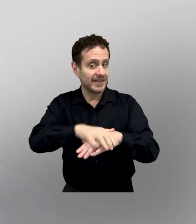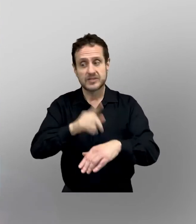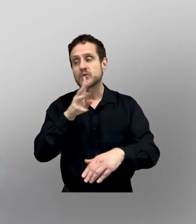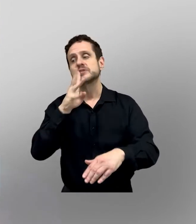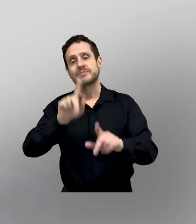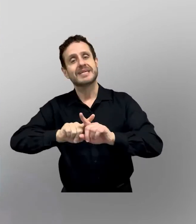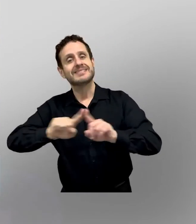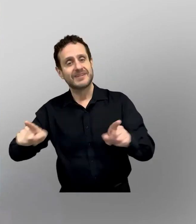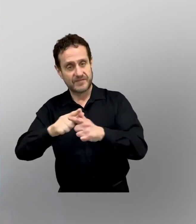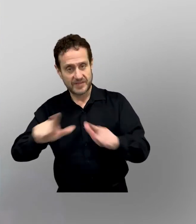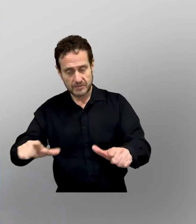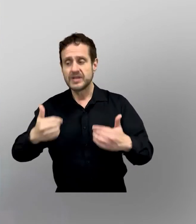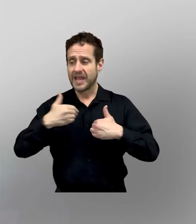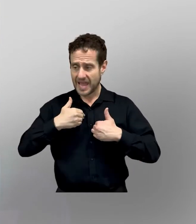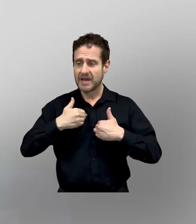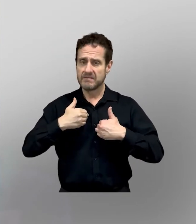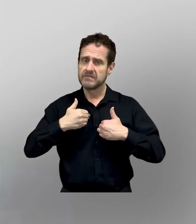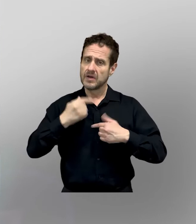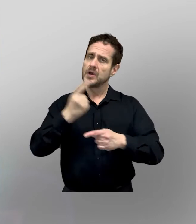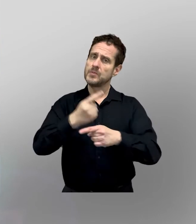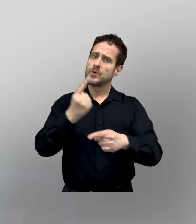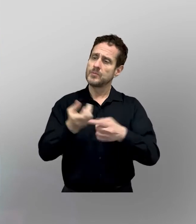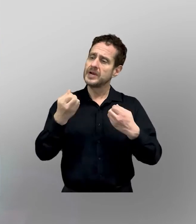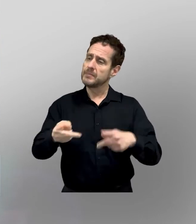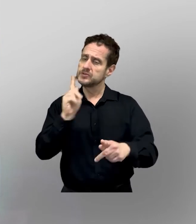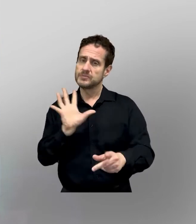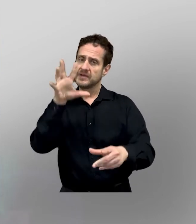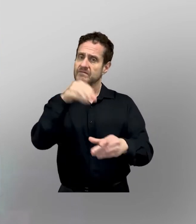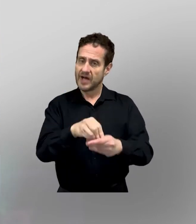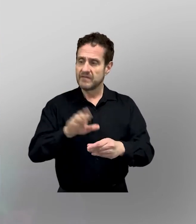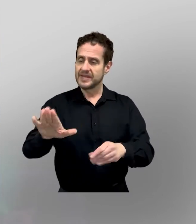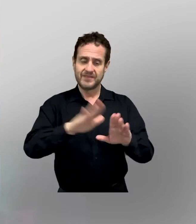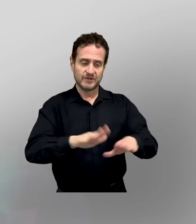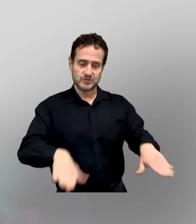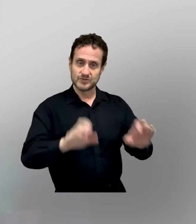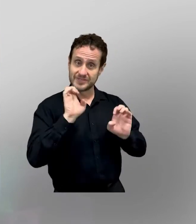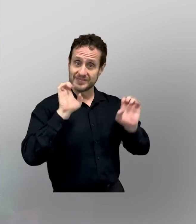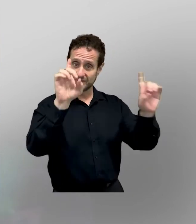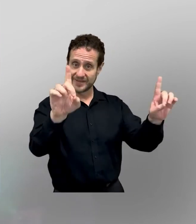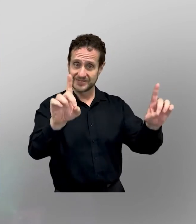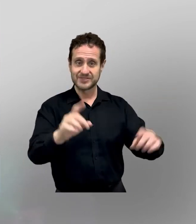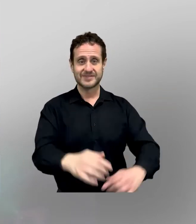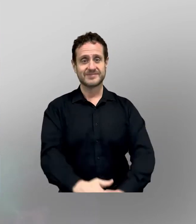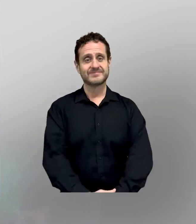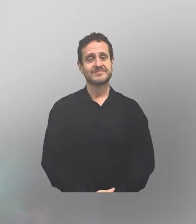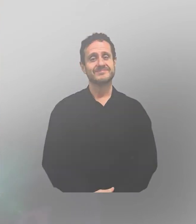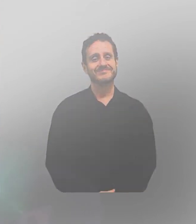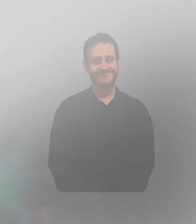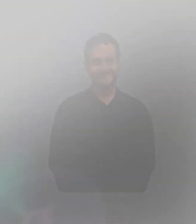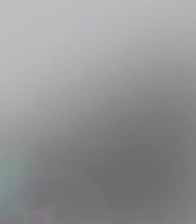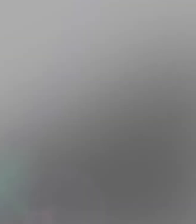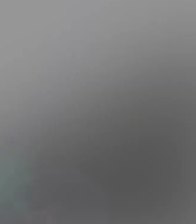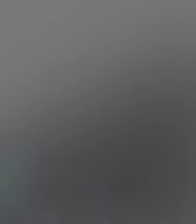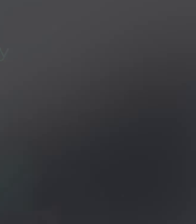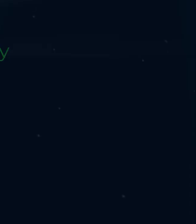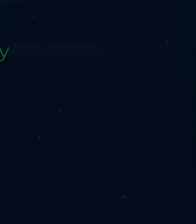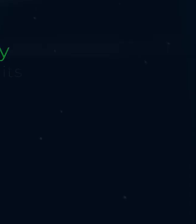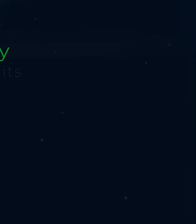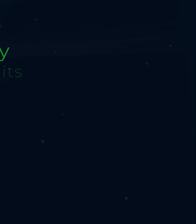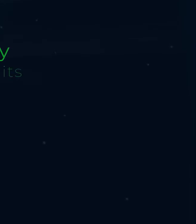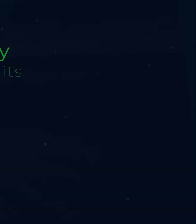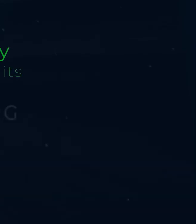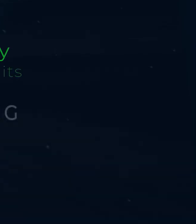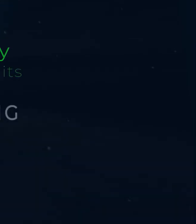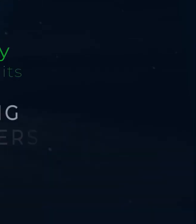whether English speakers or not, having a meaningful opportunity to participate in their children's education.